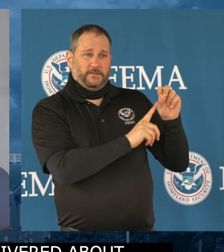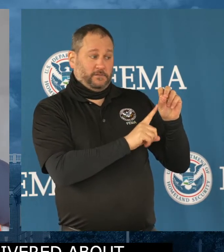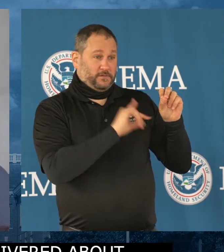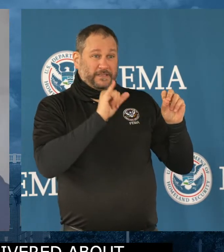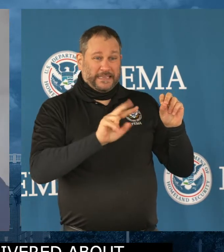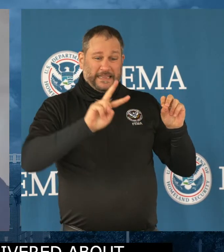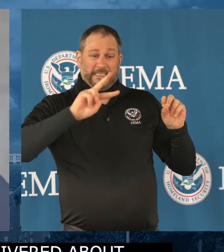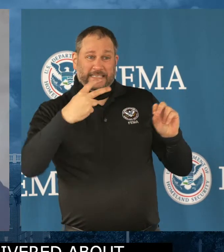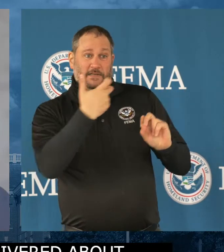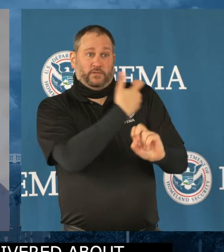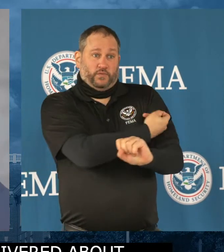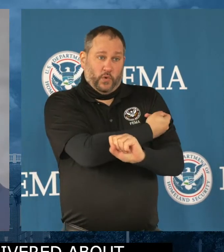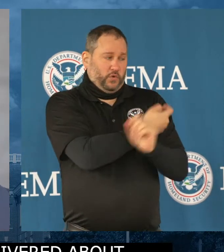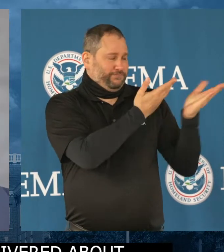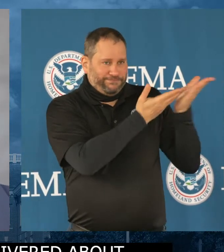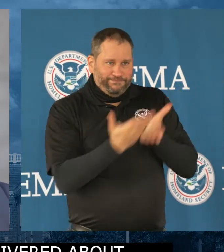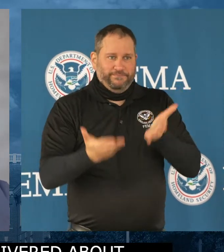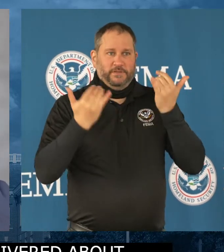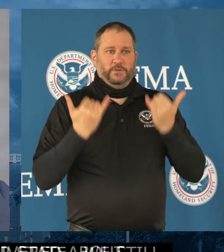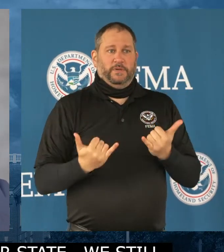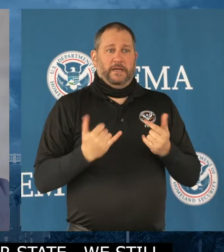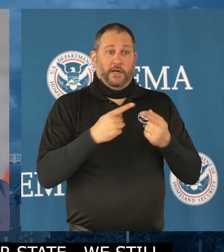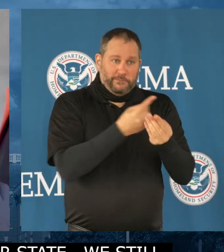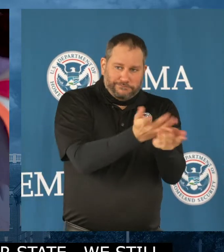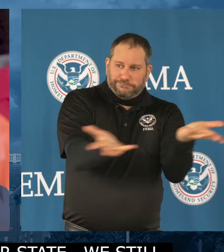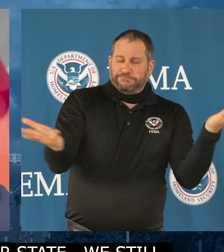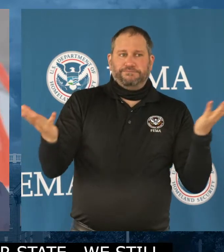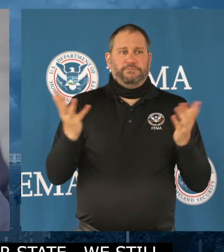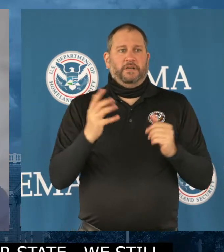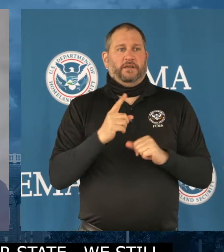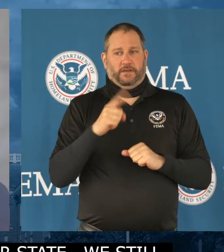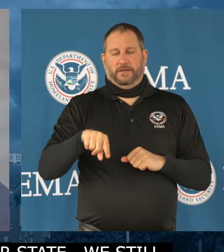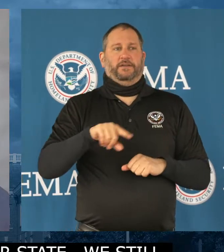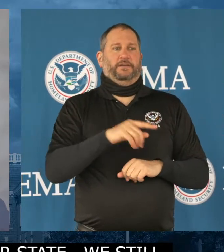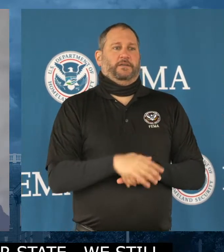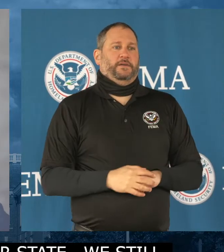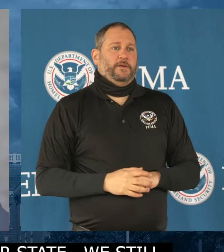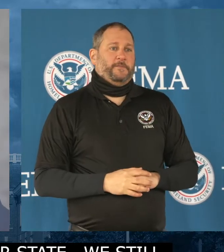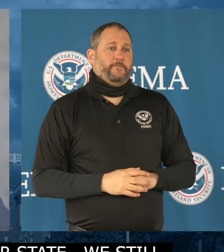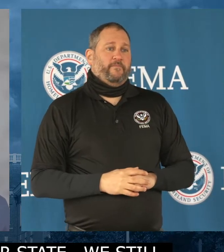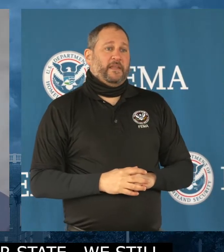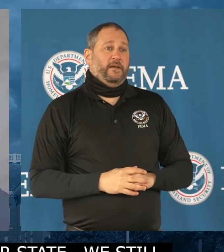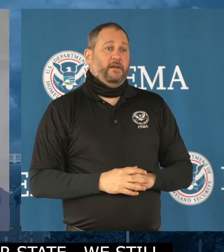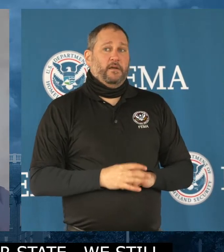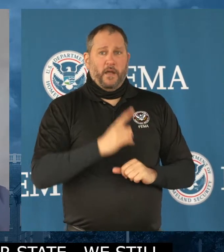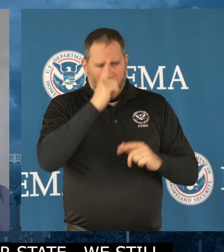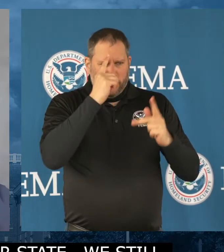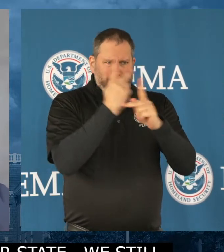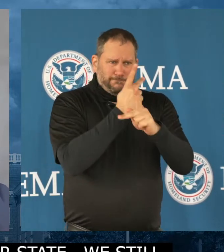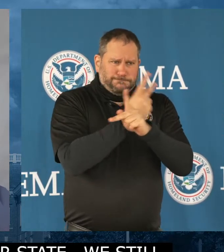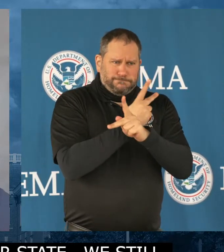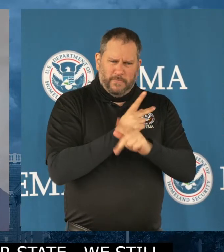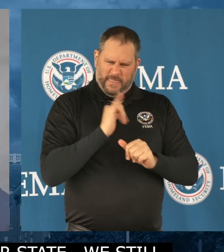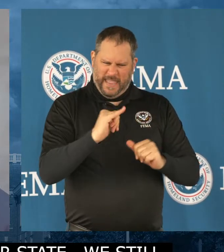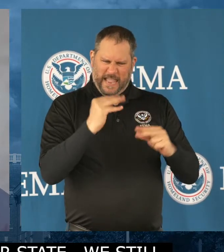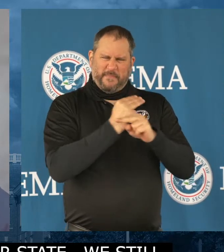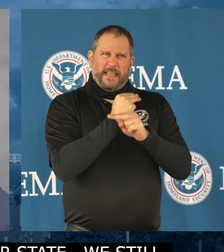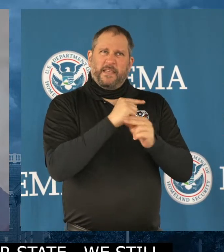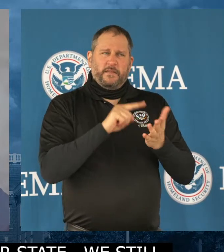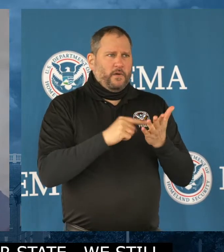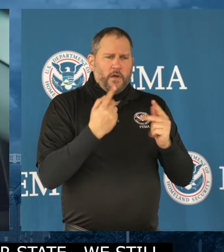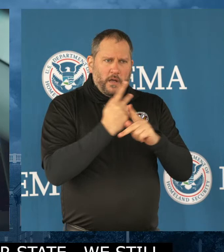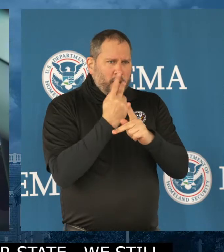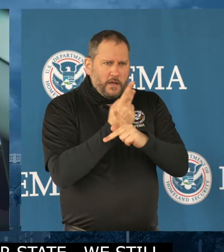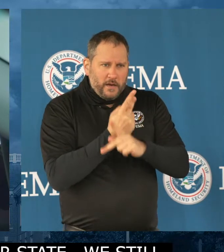doses to deliver to those who receive their first dose. You can also figure out from that math that